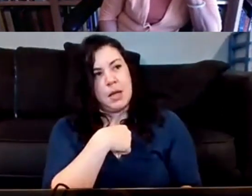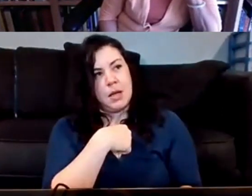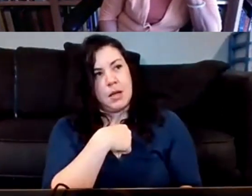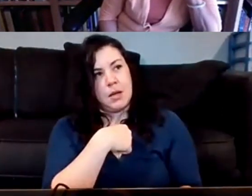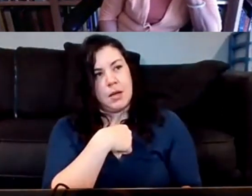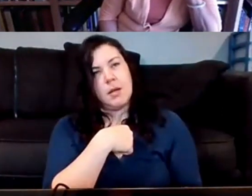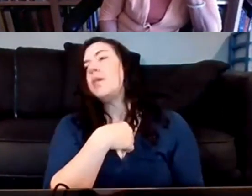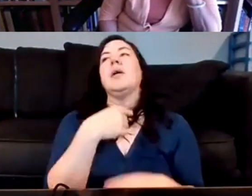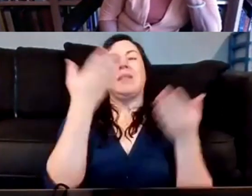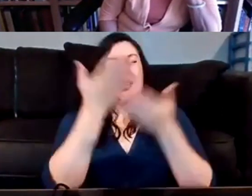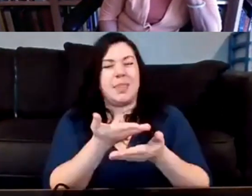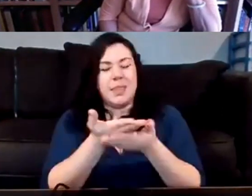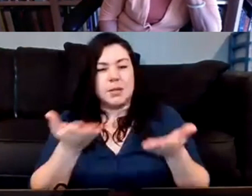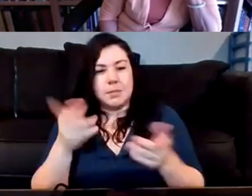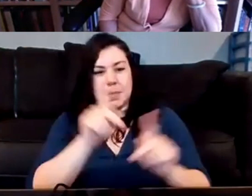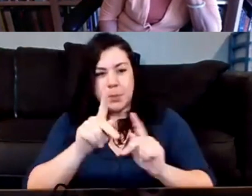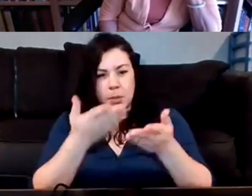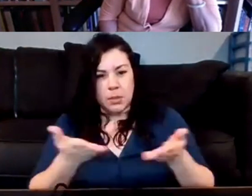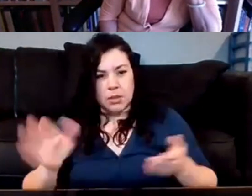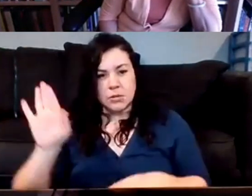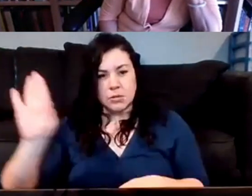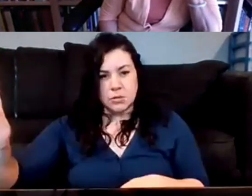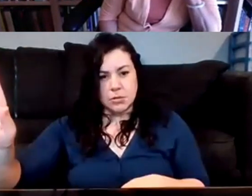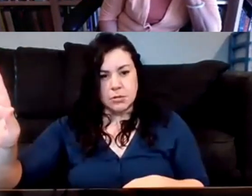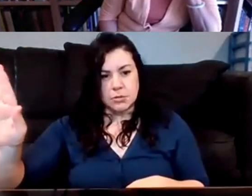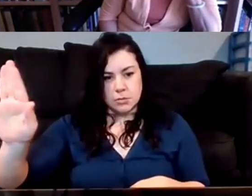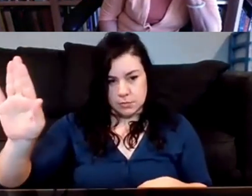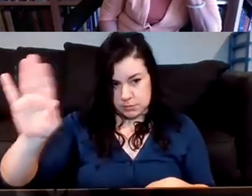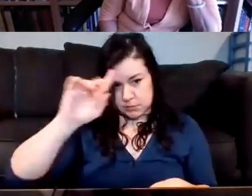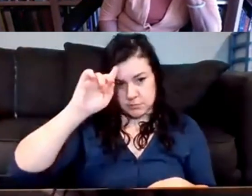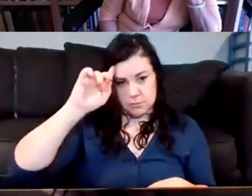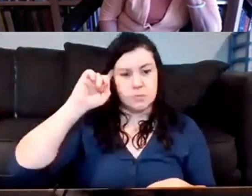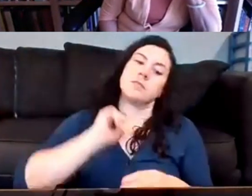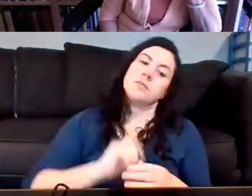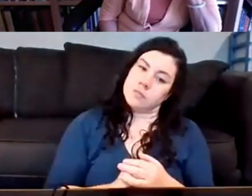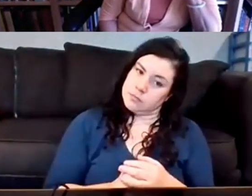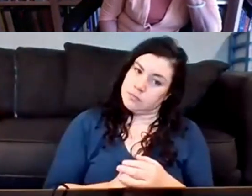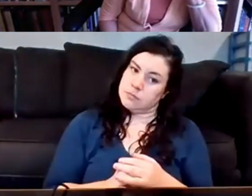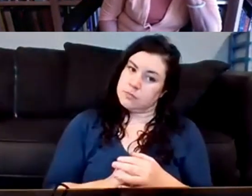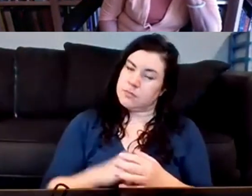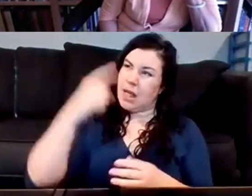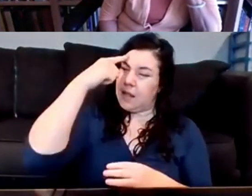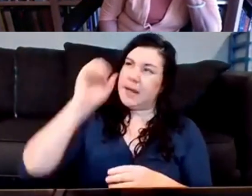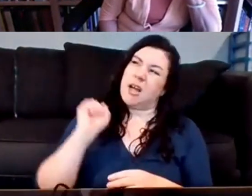Accessories, where he whites out, it's a scene of a lynching that I think was supposed to be a 3-person,